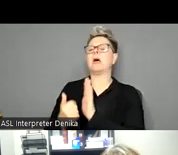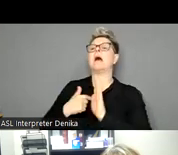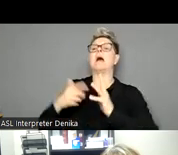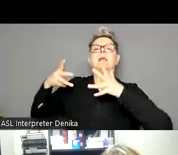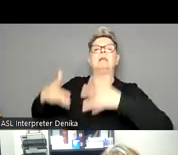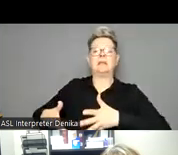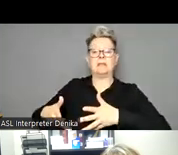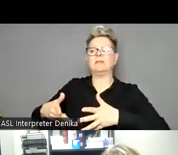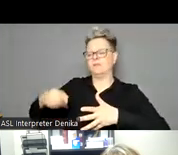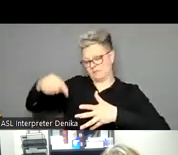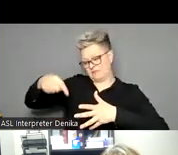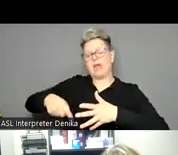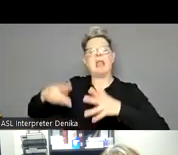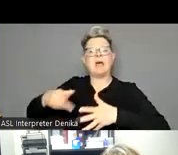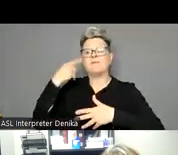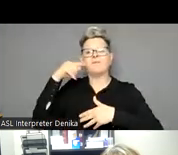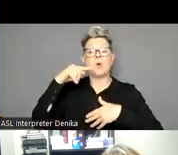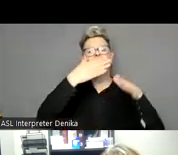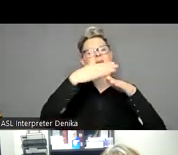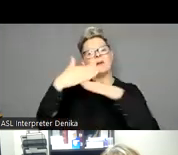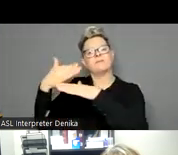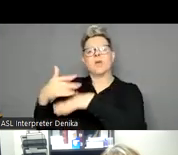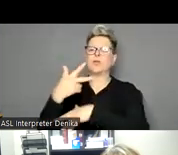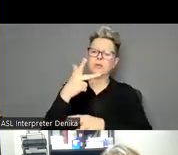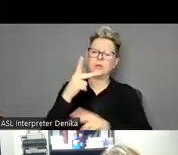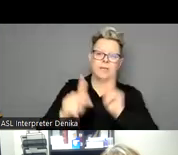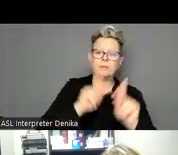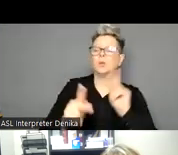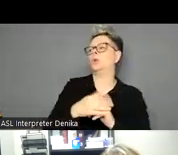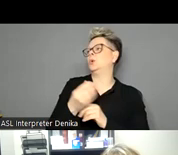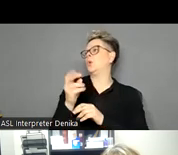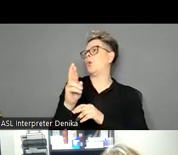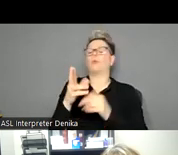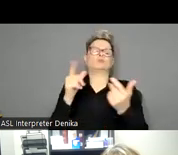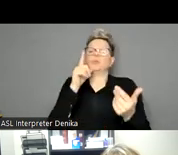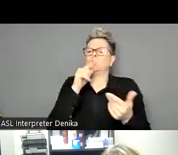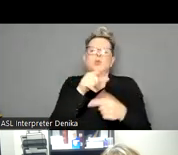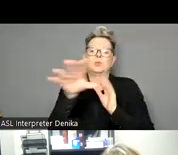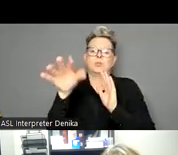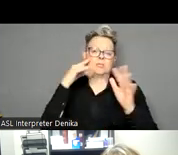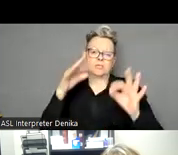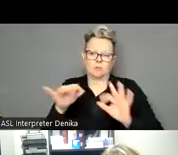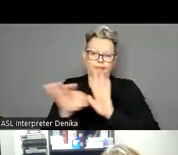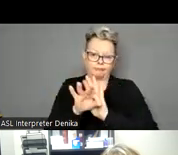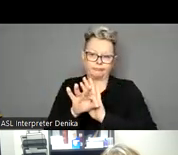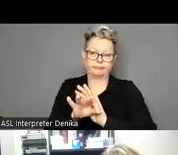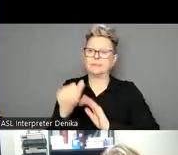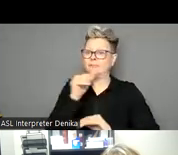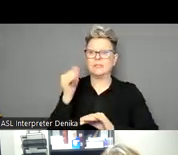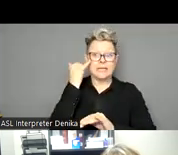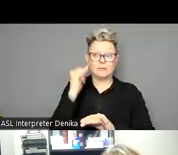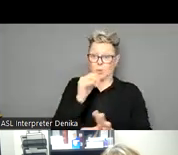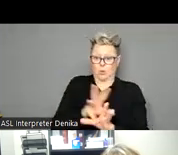to be divided among these three people or their heirs. If you don't include a clause of that nature,